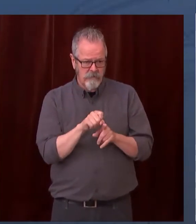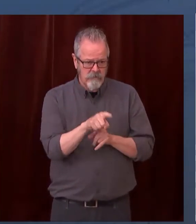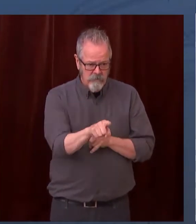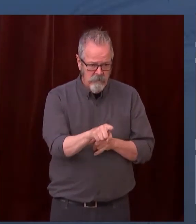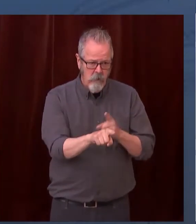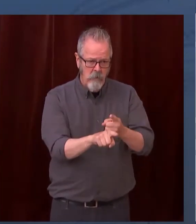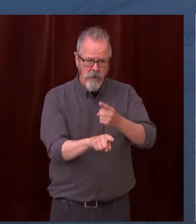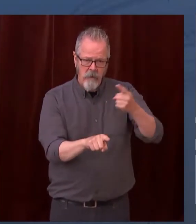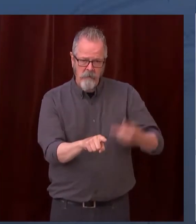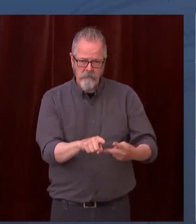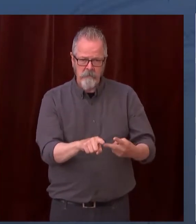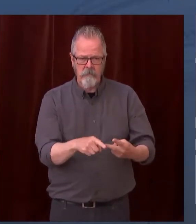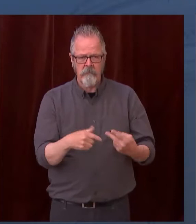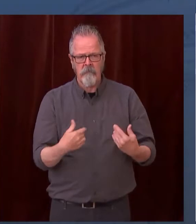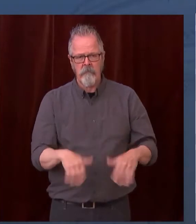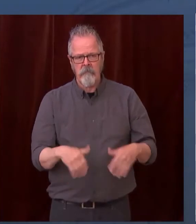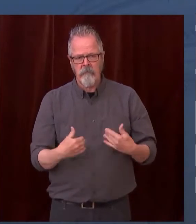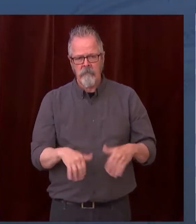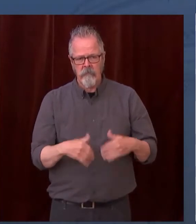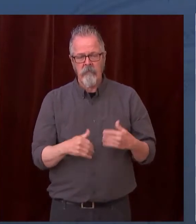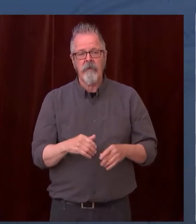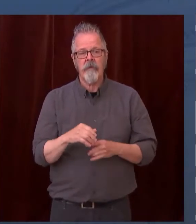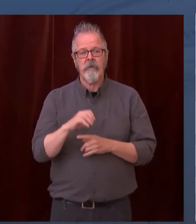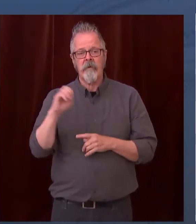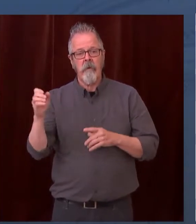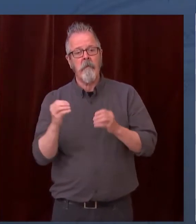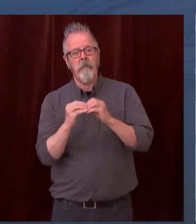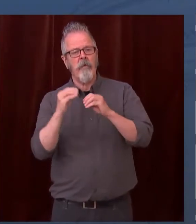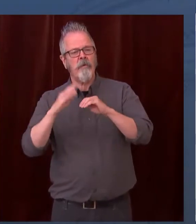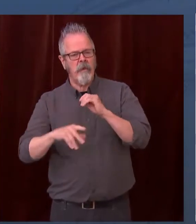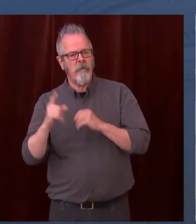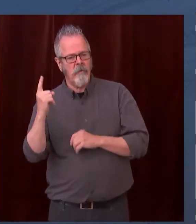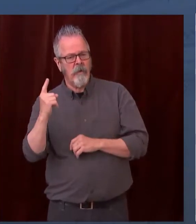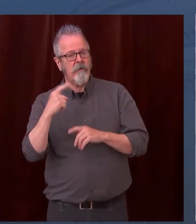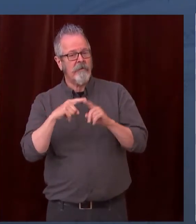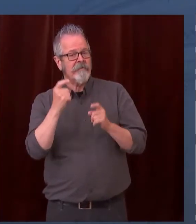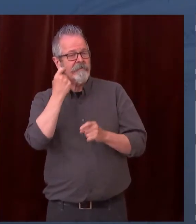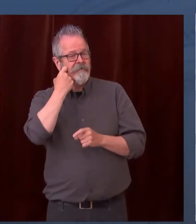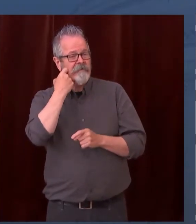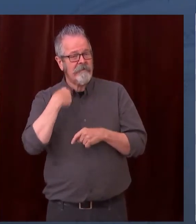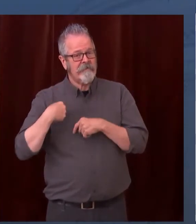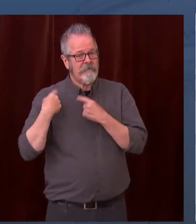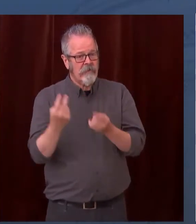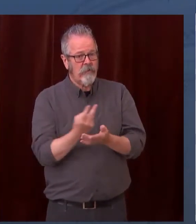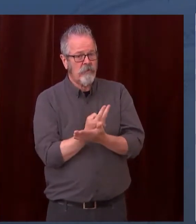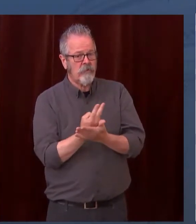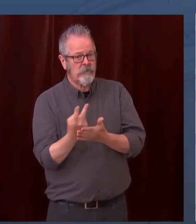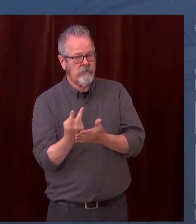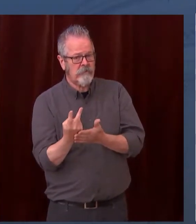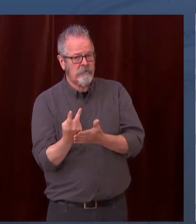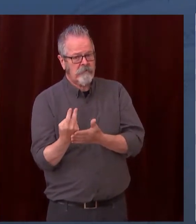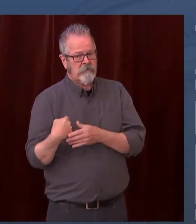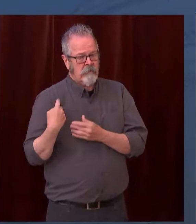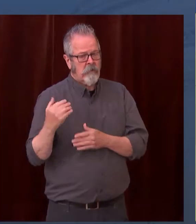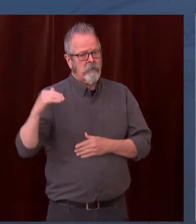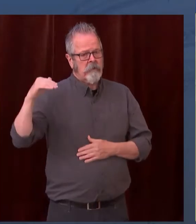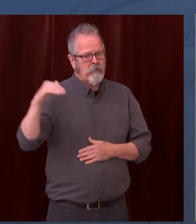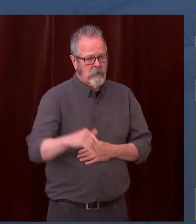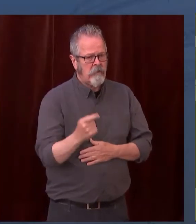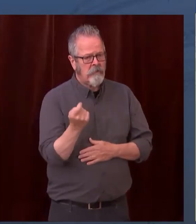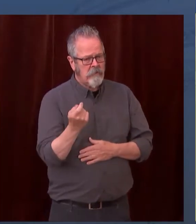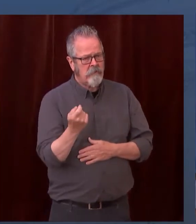bit in the last couple of weeks. So the sum total of this information is that we have a very, very